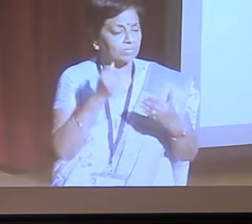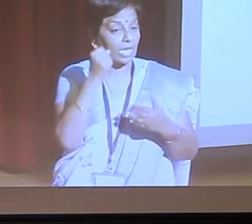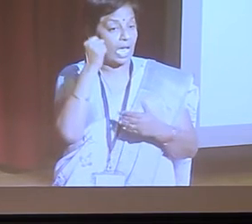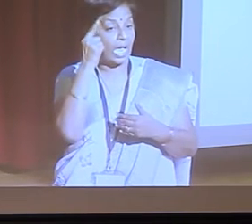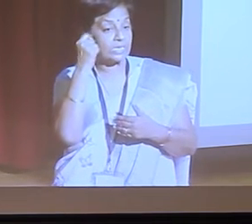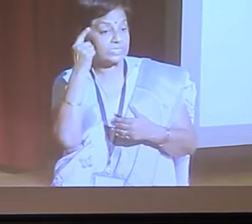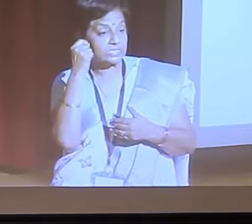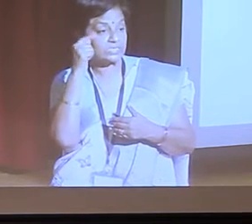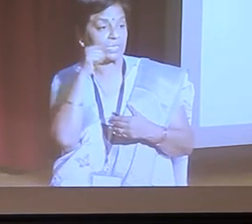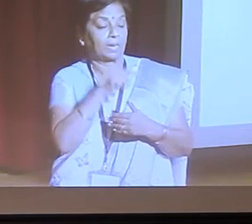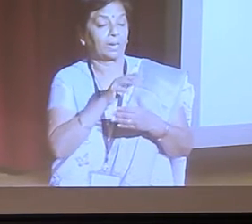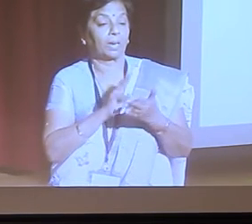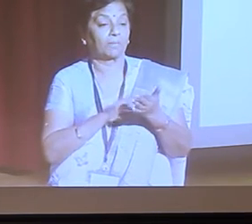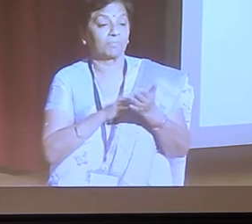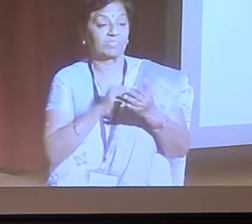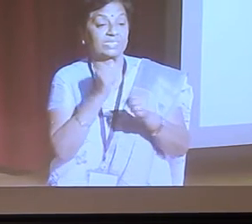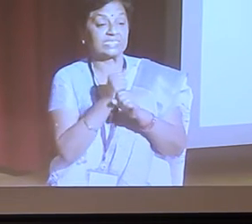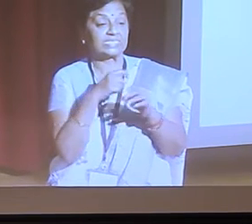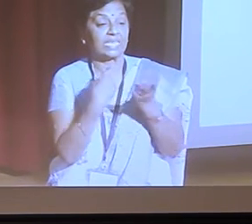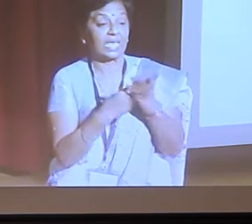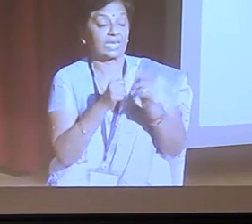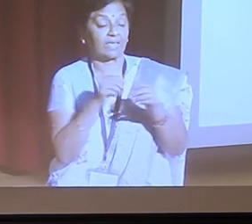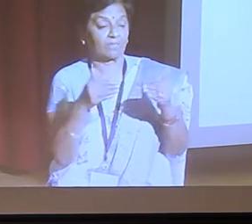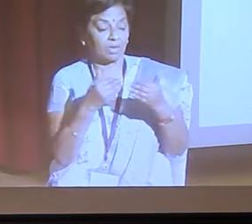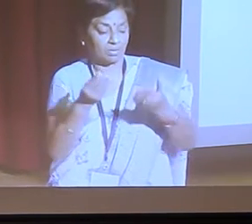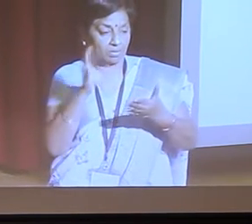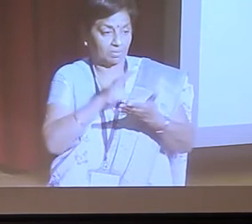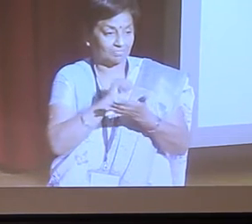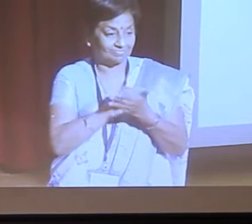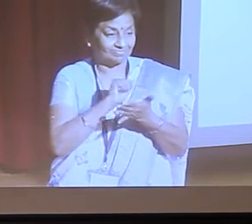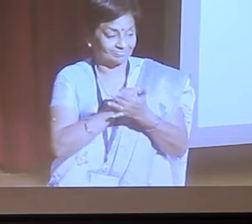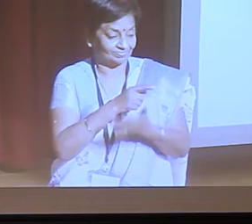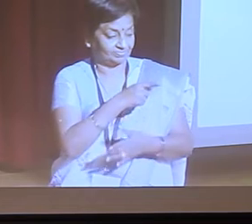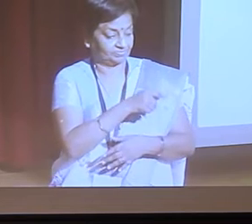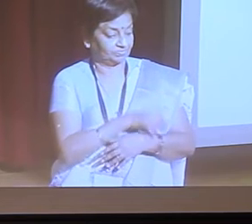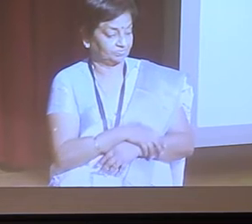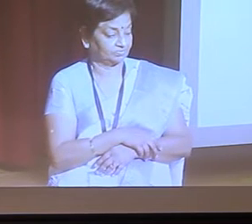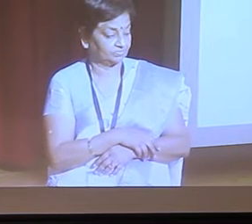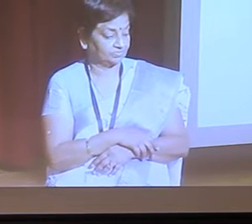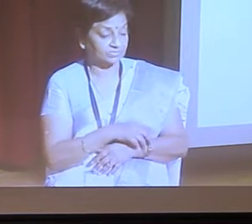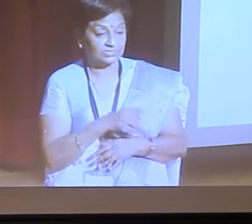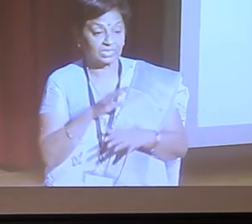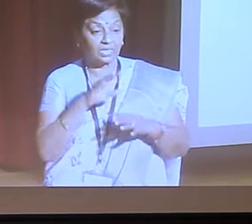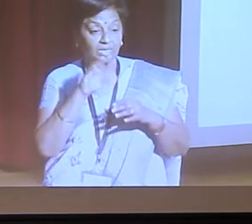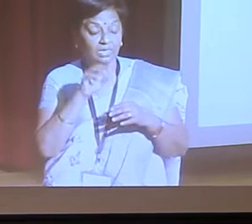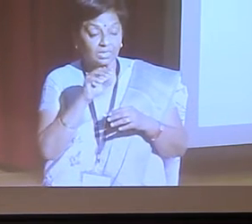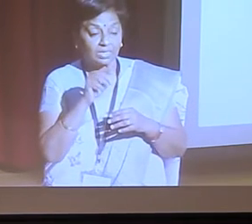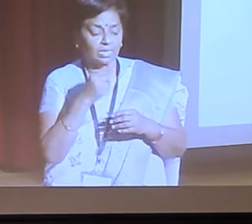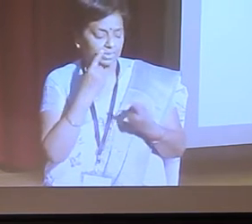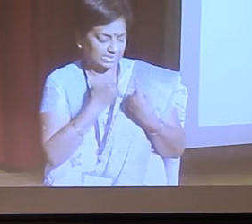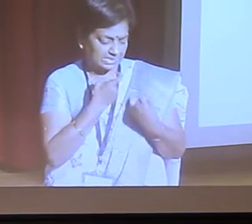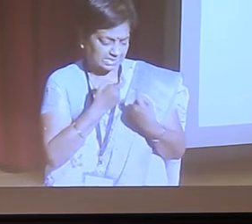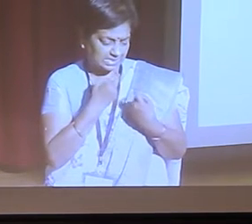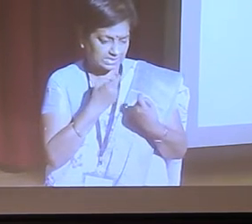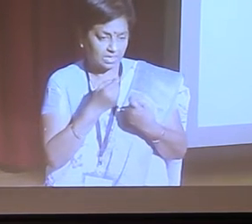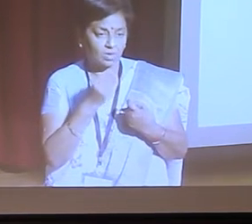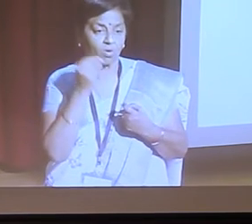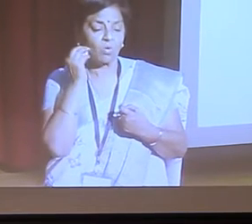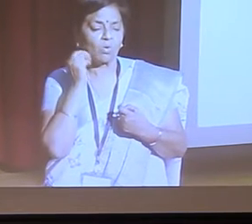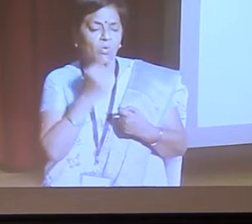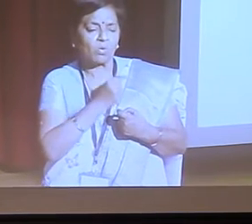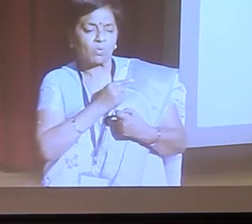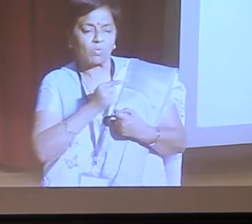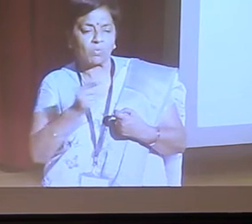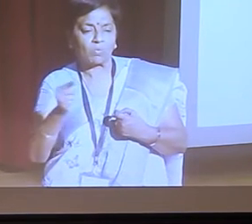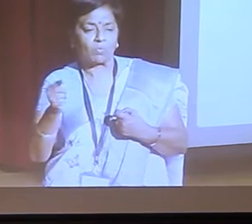expands, making graphics highly tactile. As for devices which assist exploration of graphics